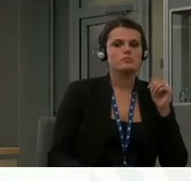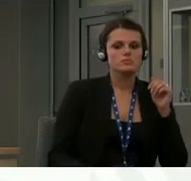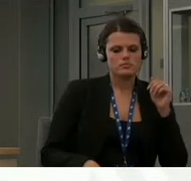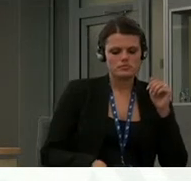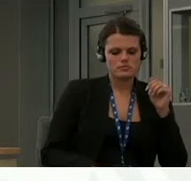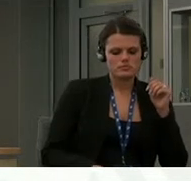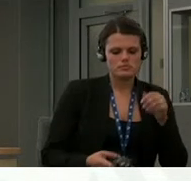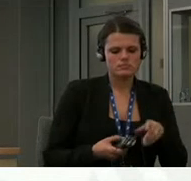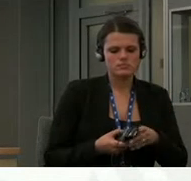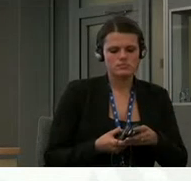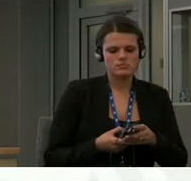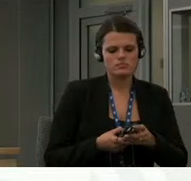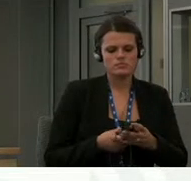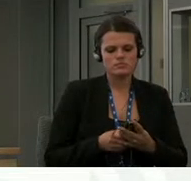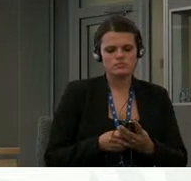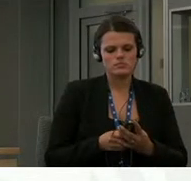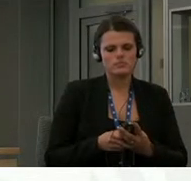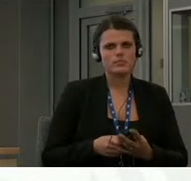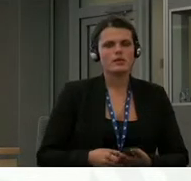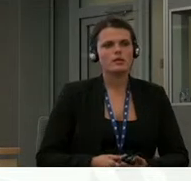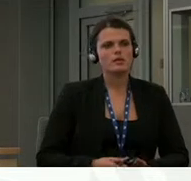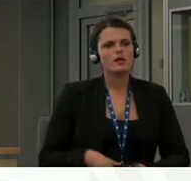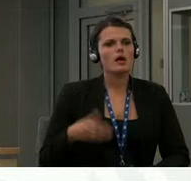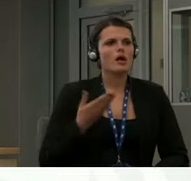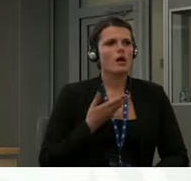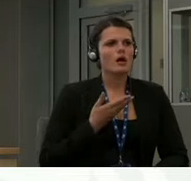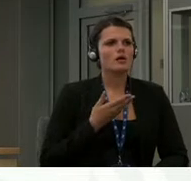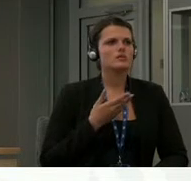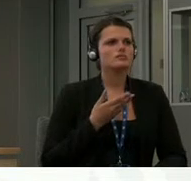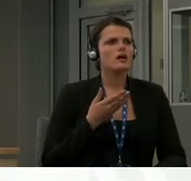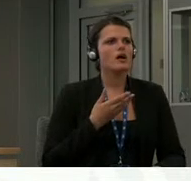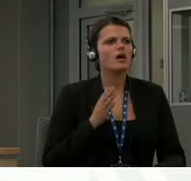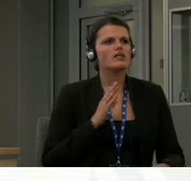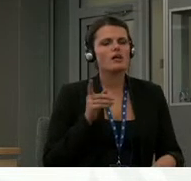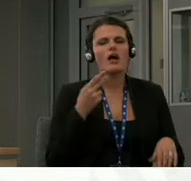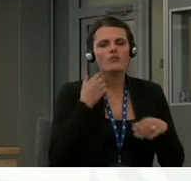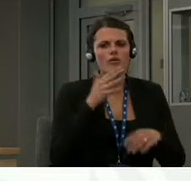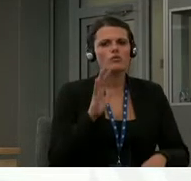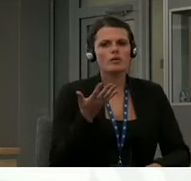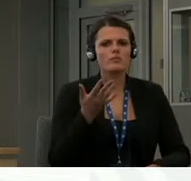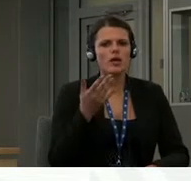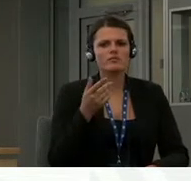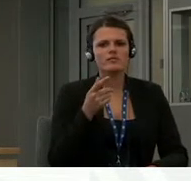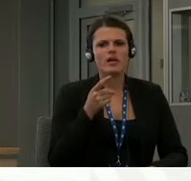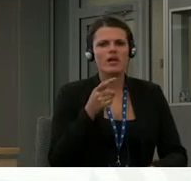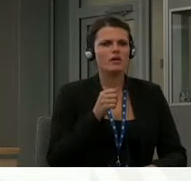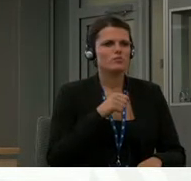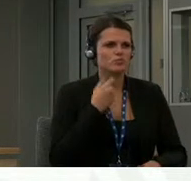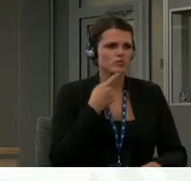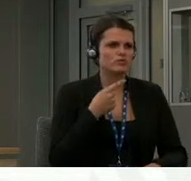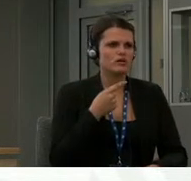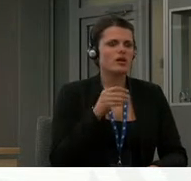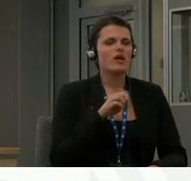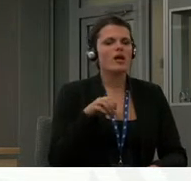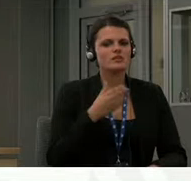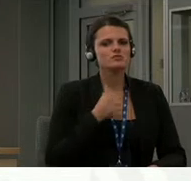I'm honored and pleased, on behalf of the European Disability Forum,